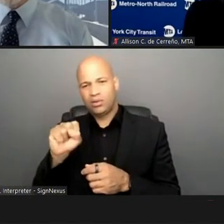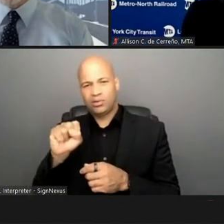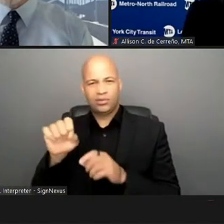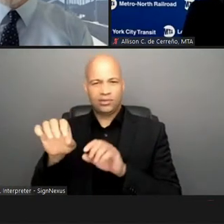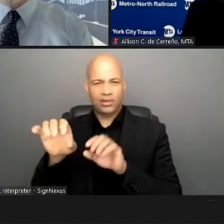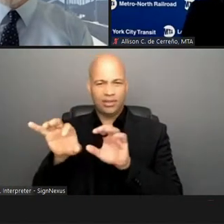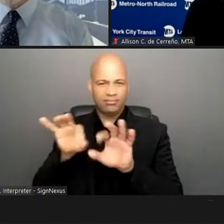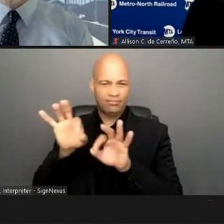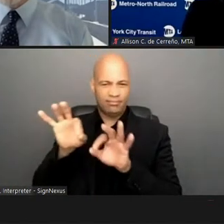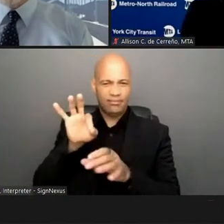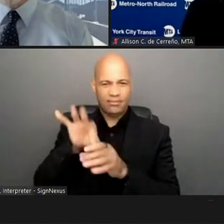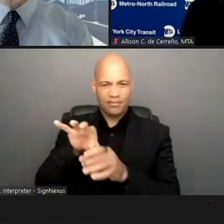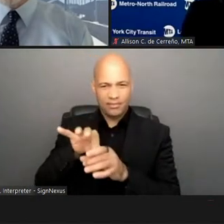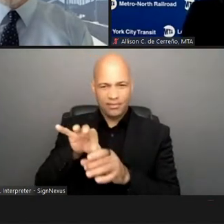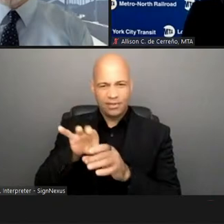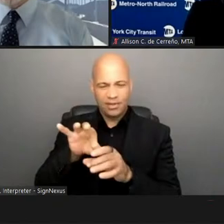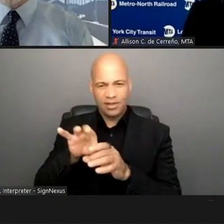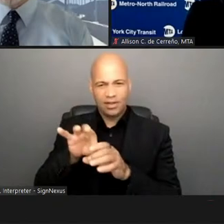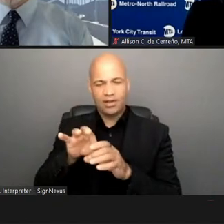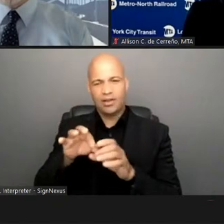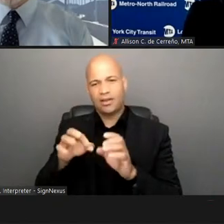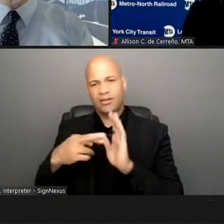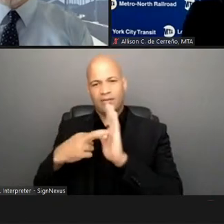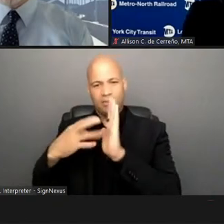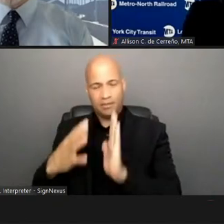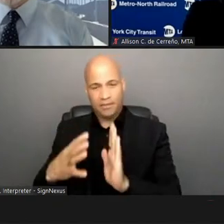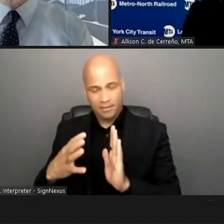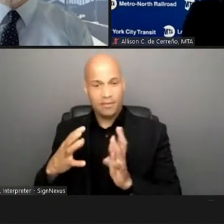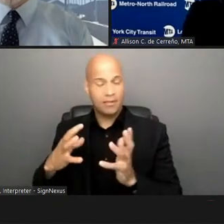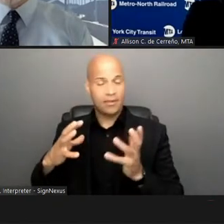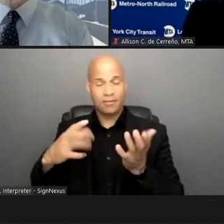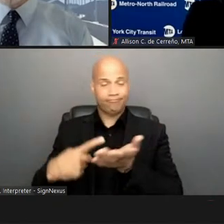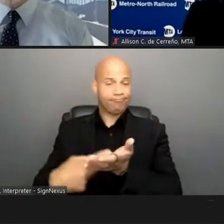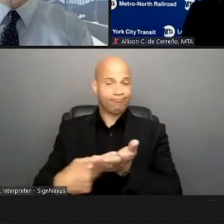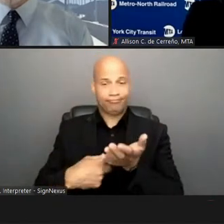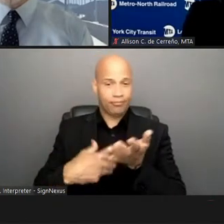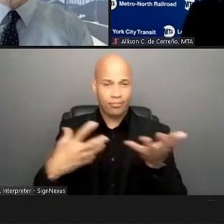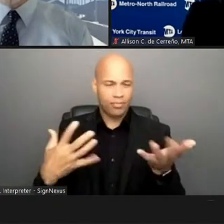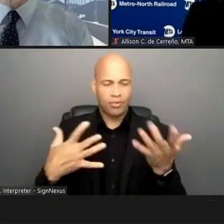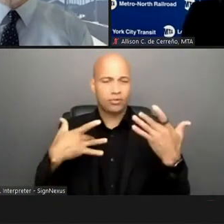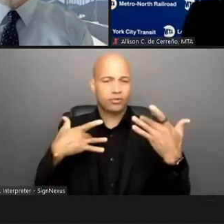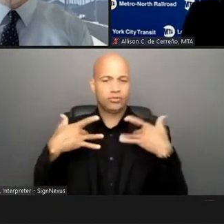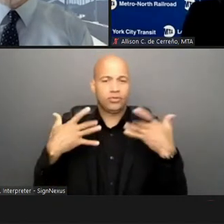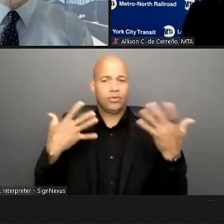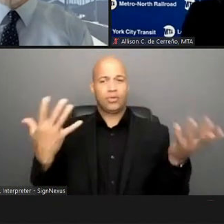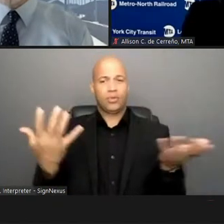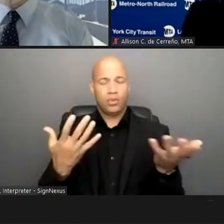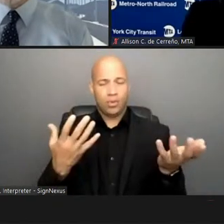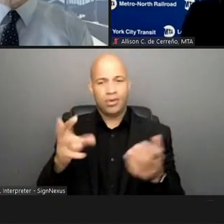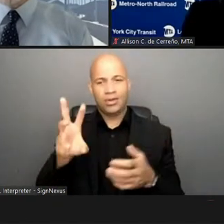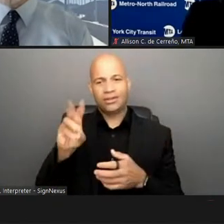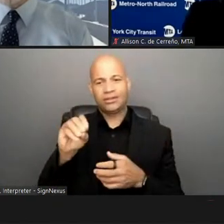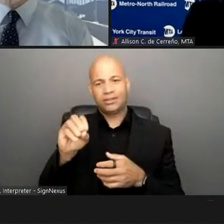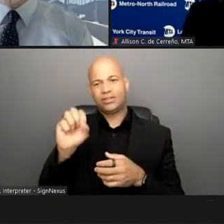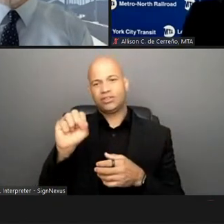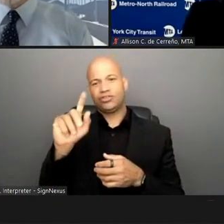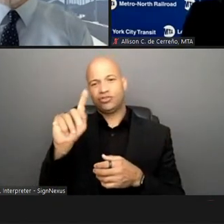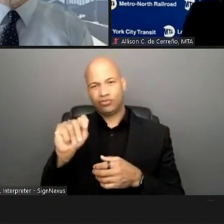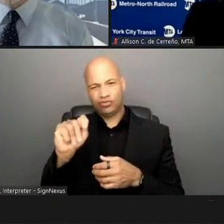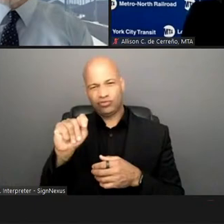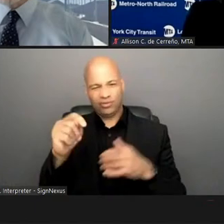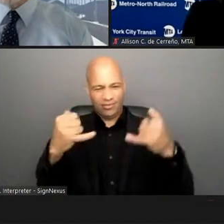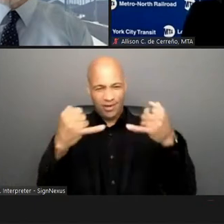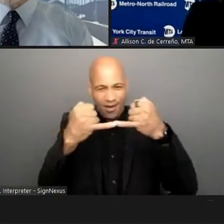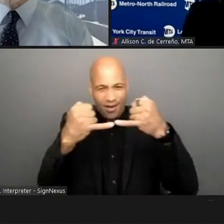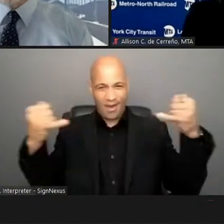what came out of that discussion obviously what we're concerned about is the 60th Street cutoff obviously